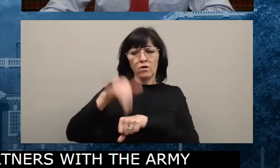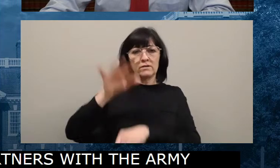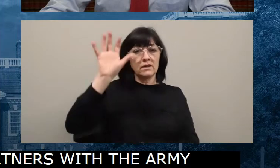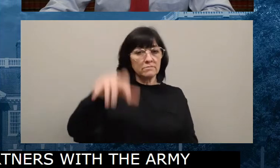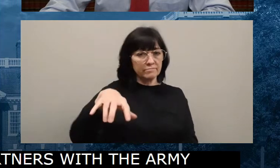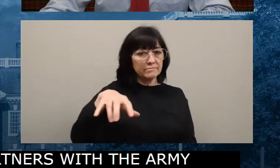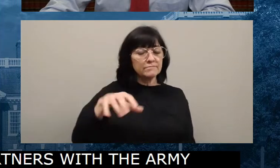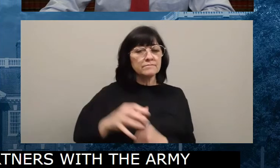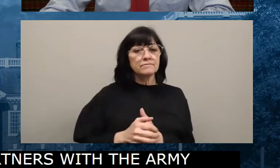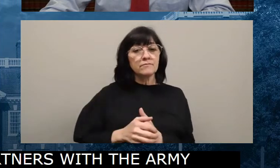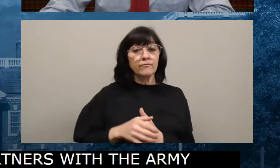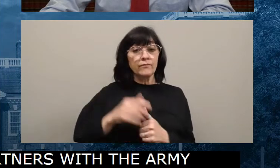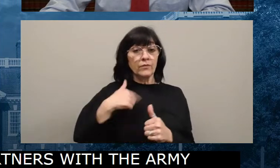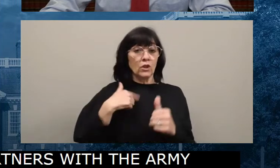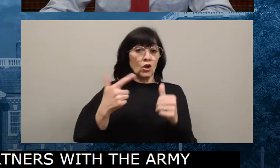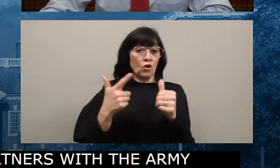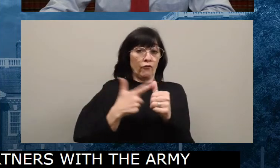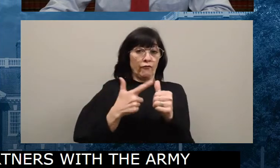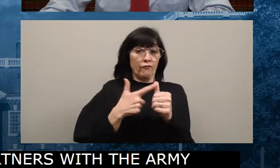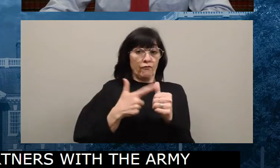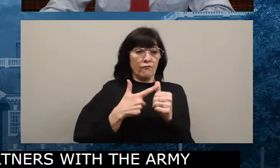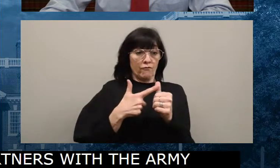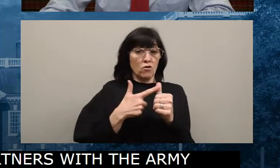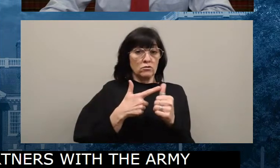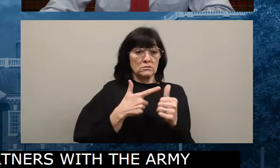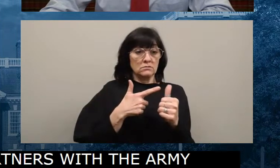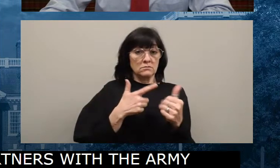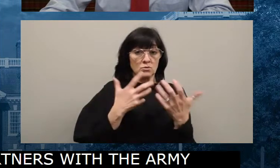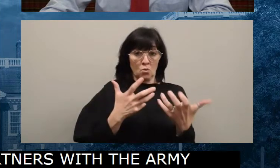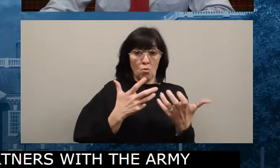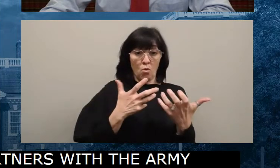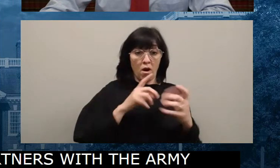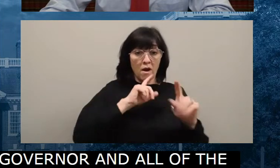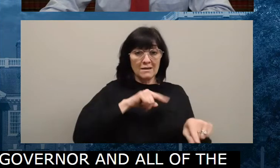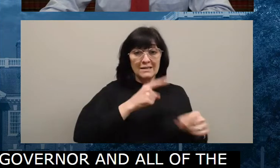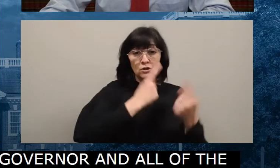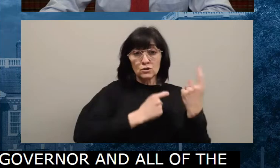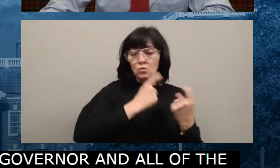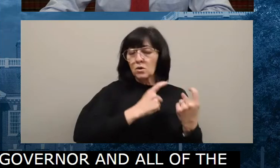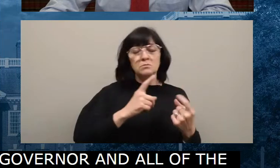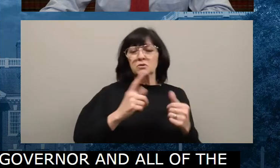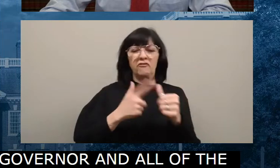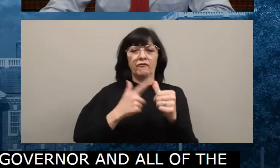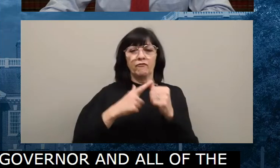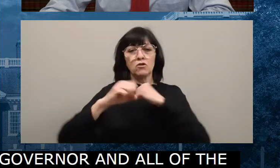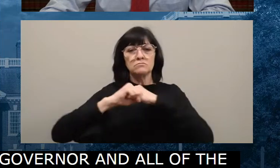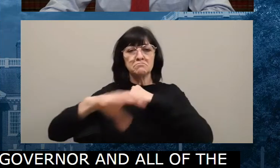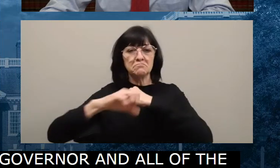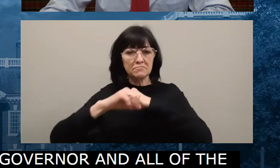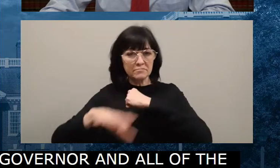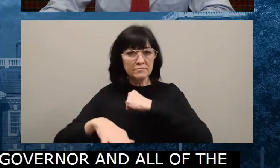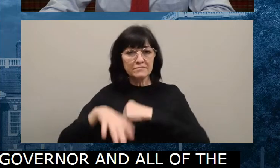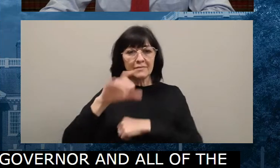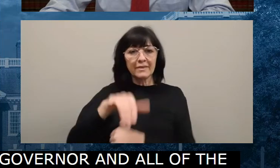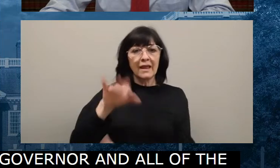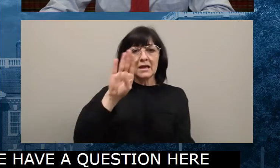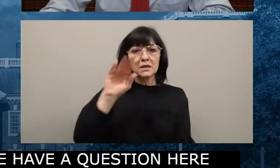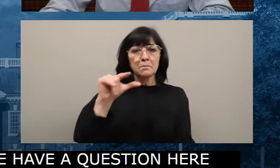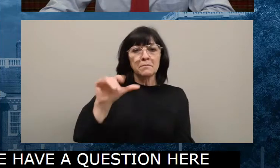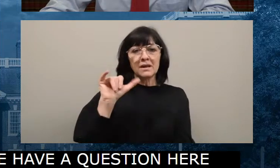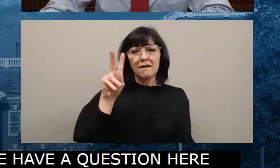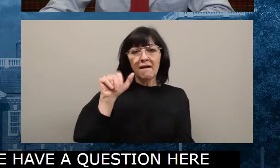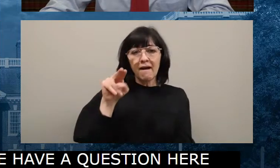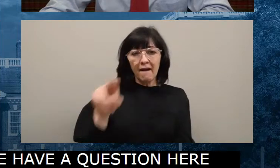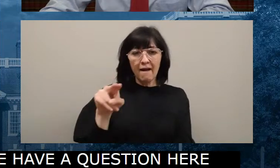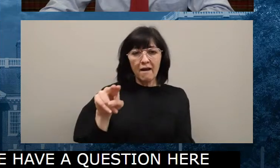a commercial here for our friend Big Ivan Thomas. The COVID conversation tomorrow,